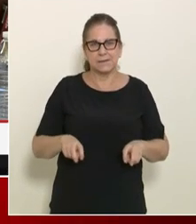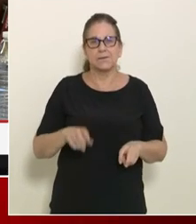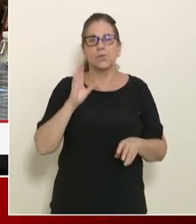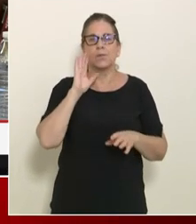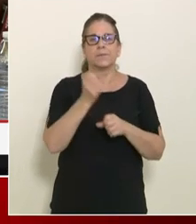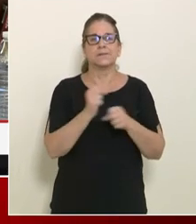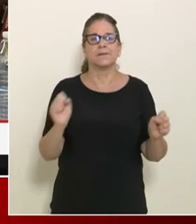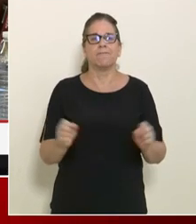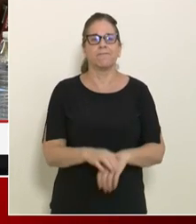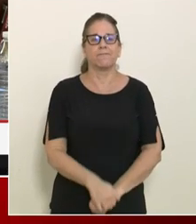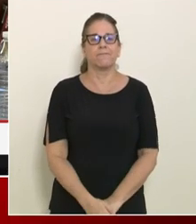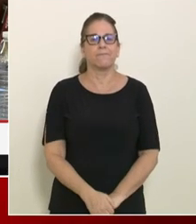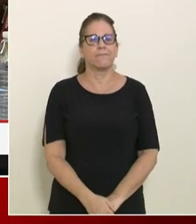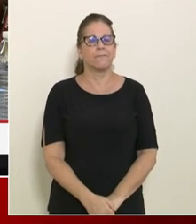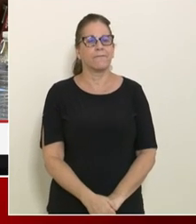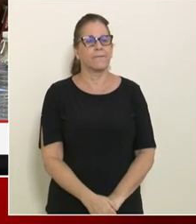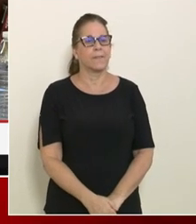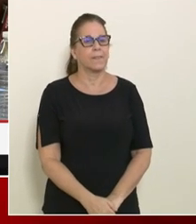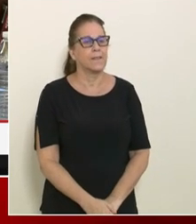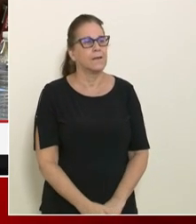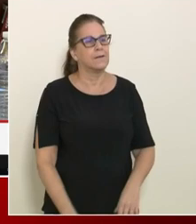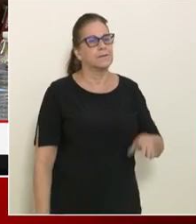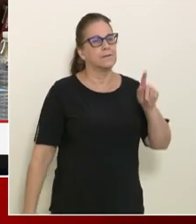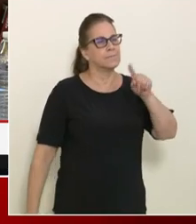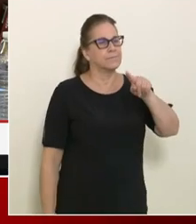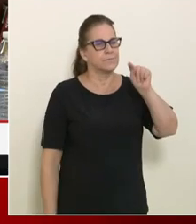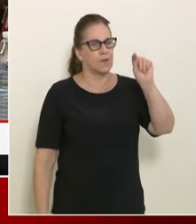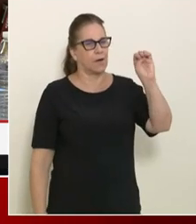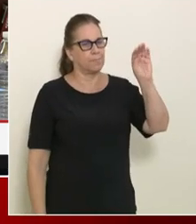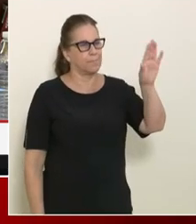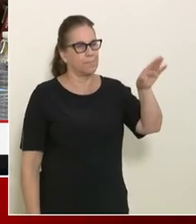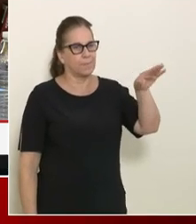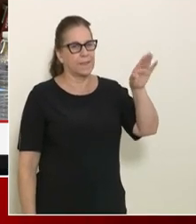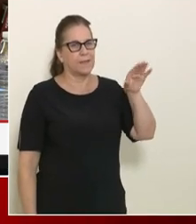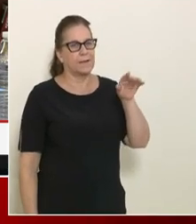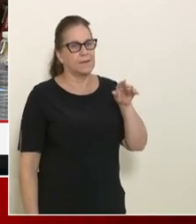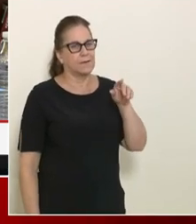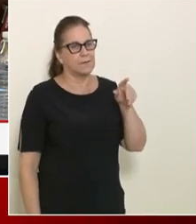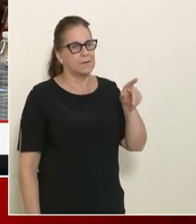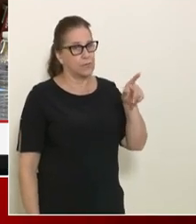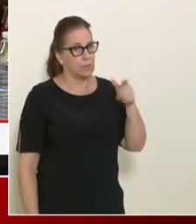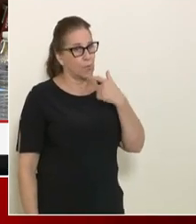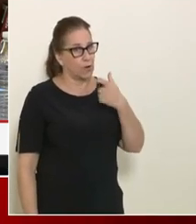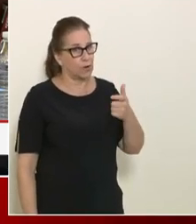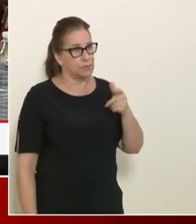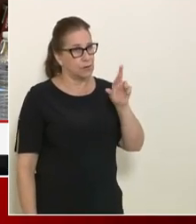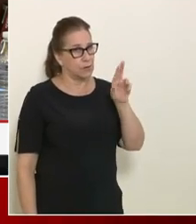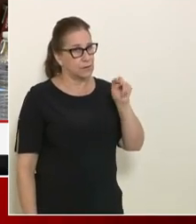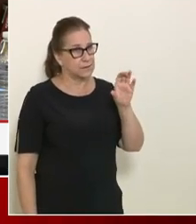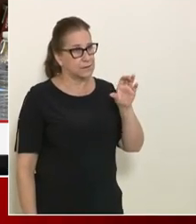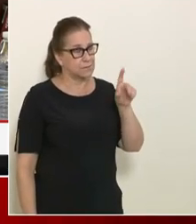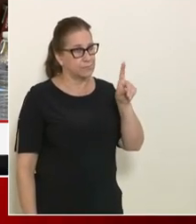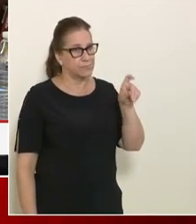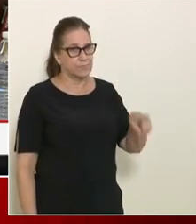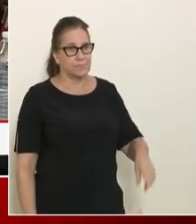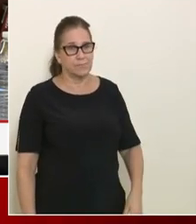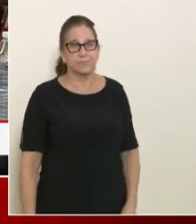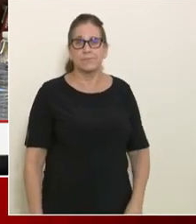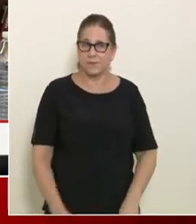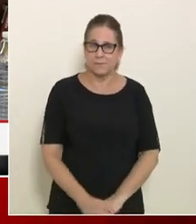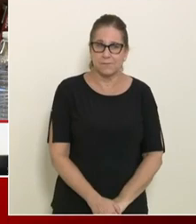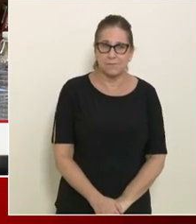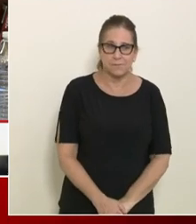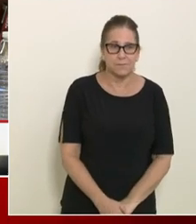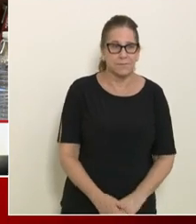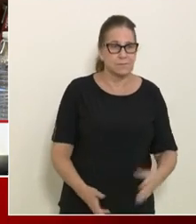Mayor, you were part of the Democratic convention. Are you watching any of the Republican convention? Yes, I am. Any thoughts on what you've